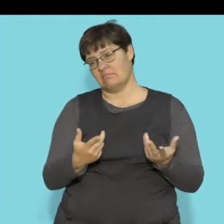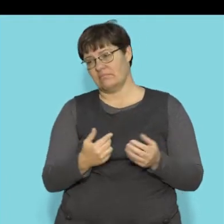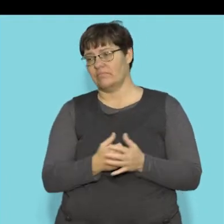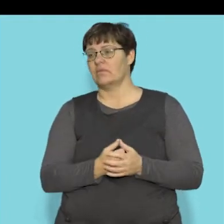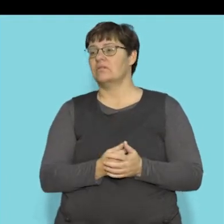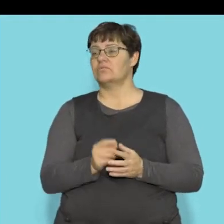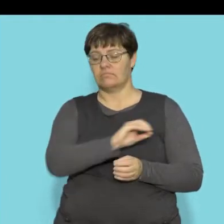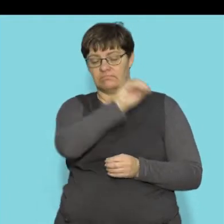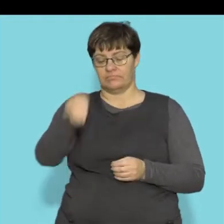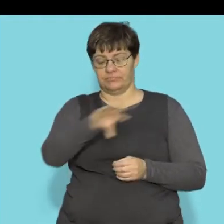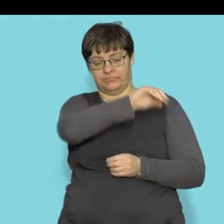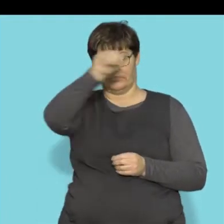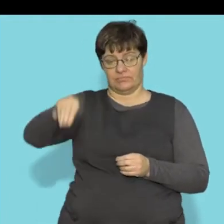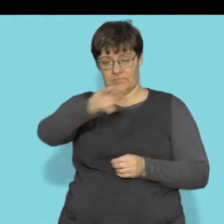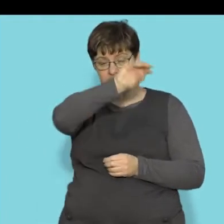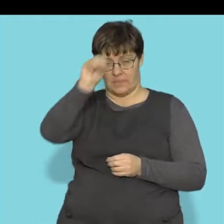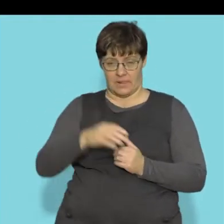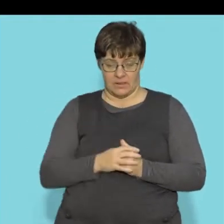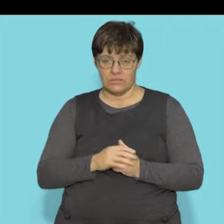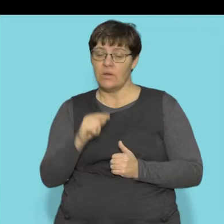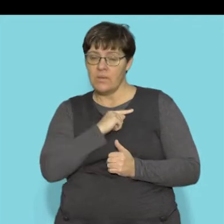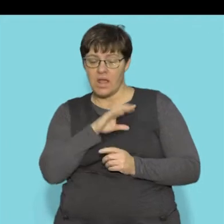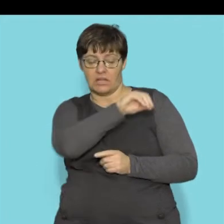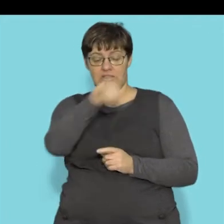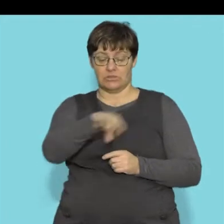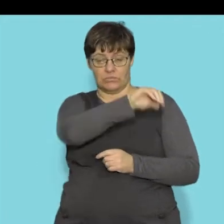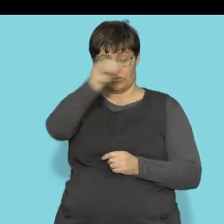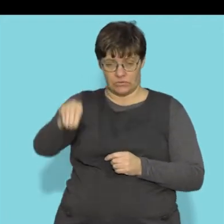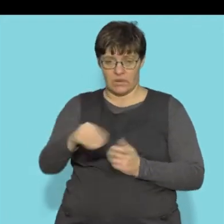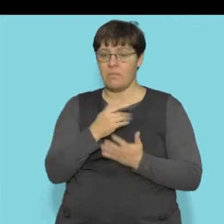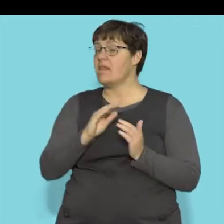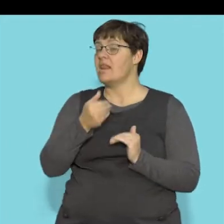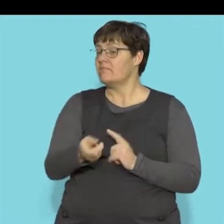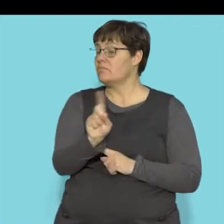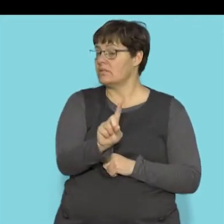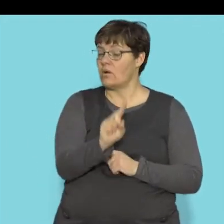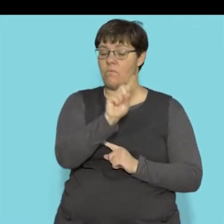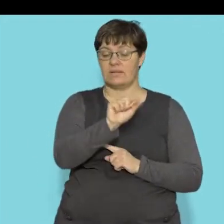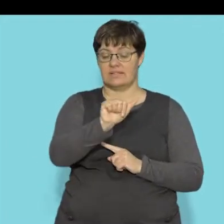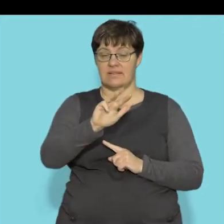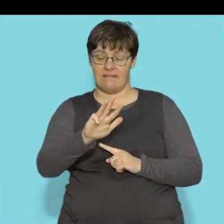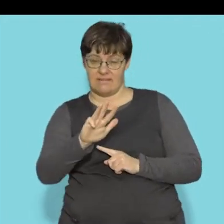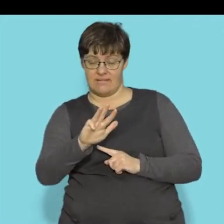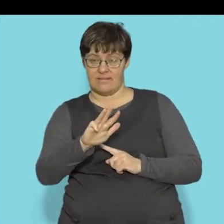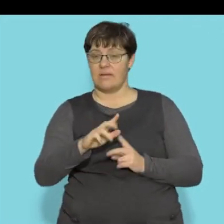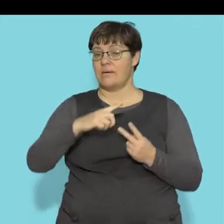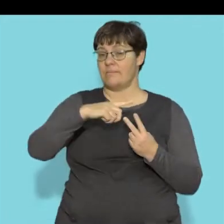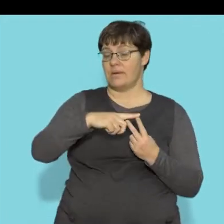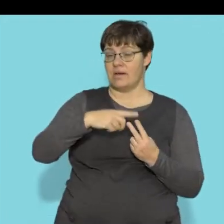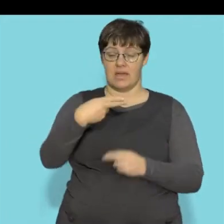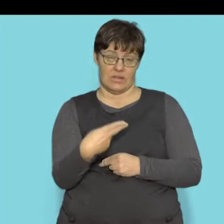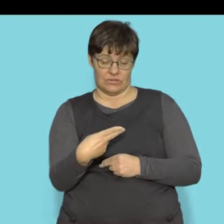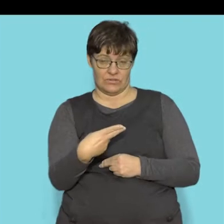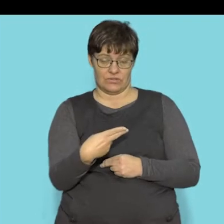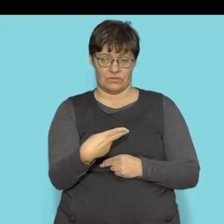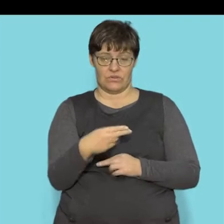h rather, into my bracket. Because if I do distribute it, I'm going to be left with 169